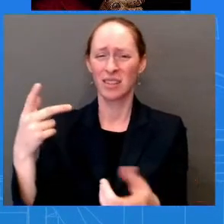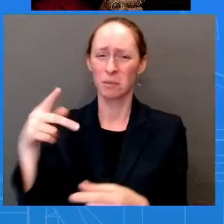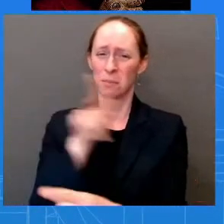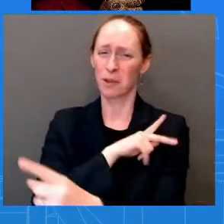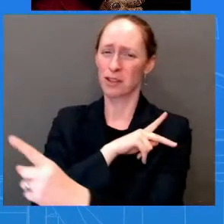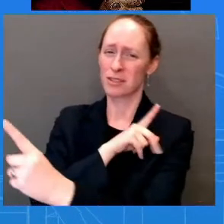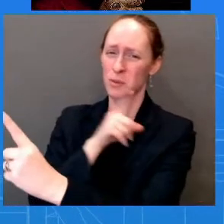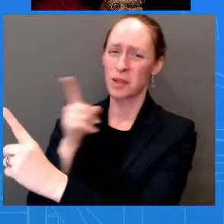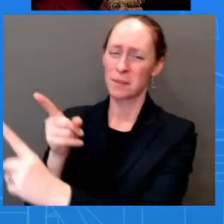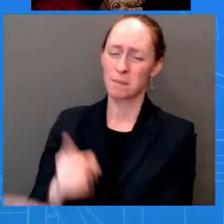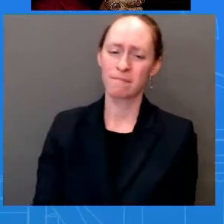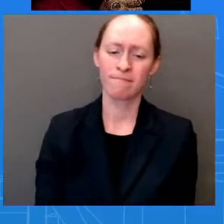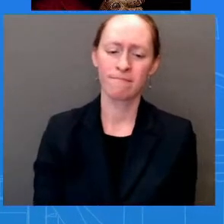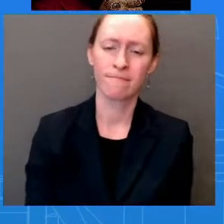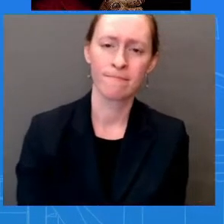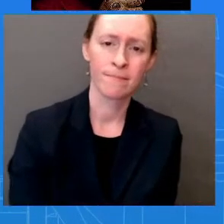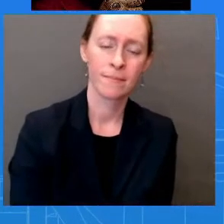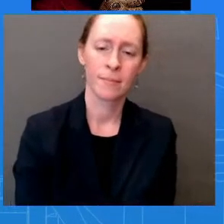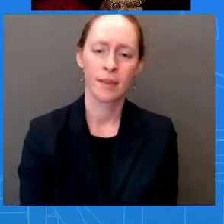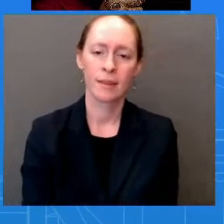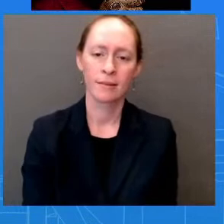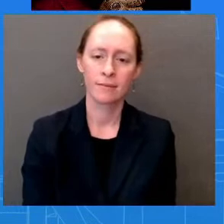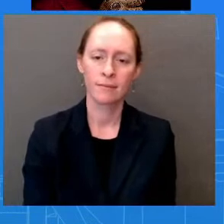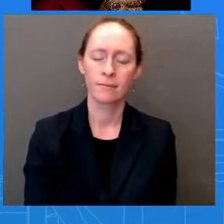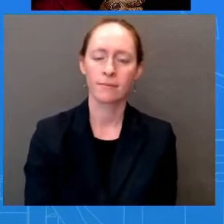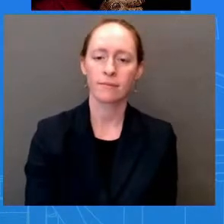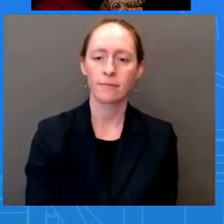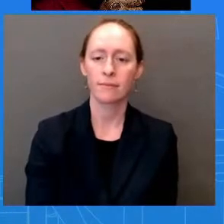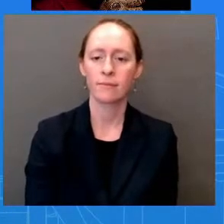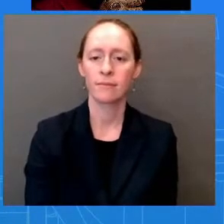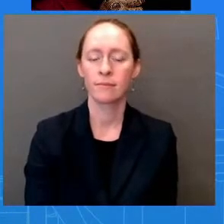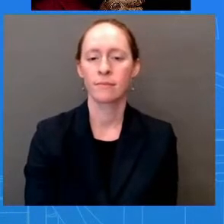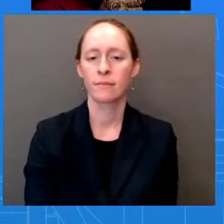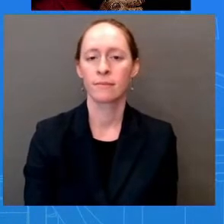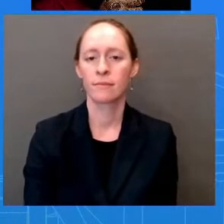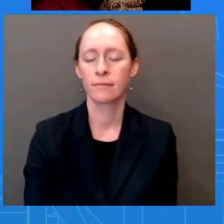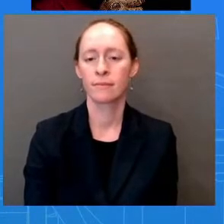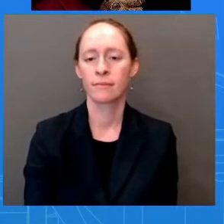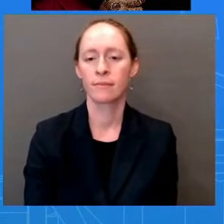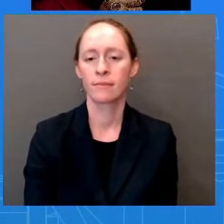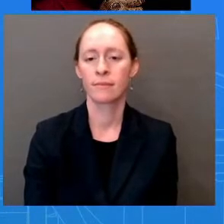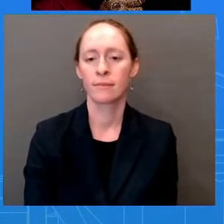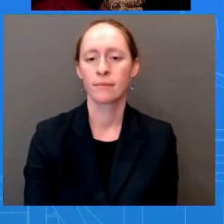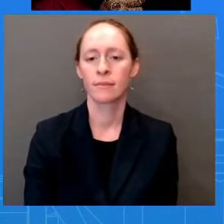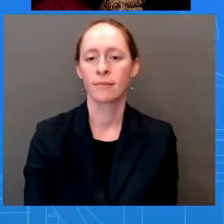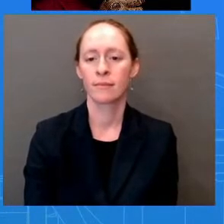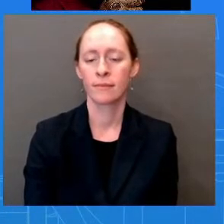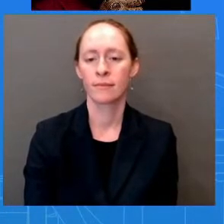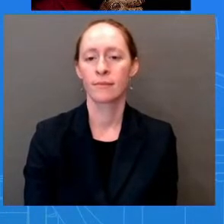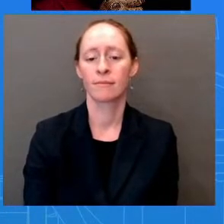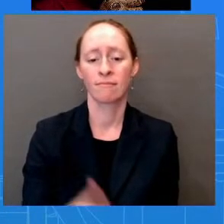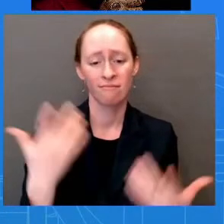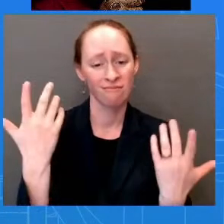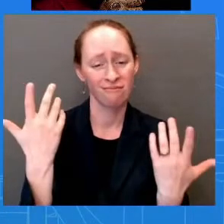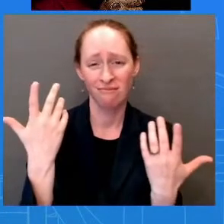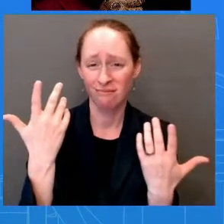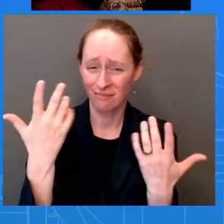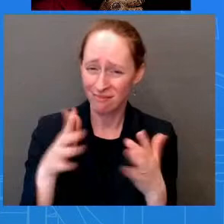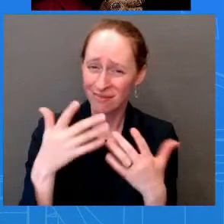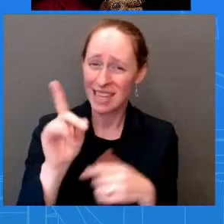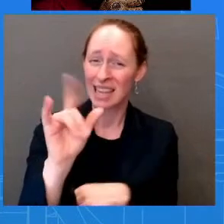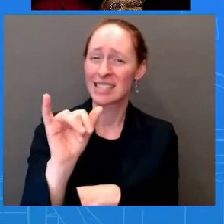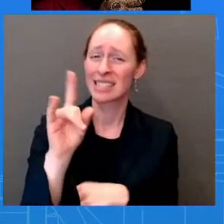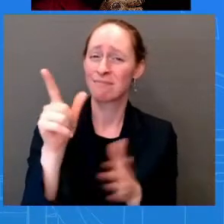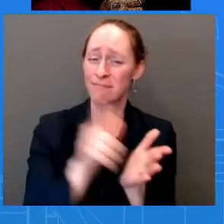so long, and we don't think it should have happened months ago. It should have happened years ago. You know, we should